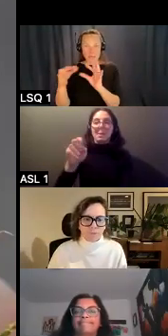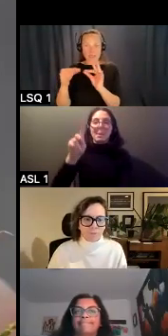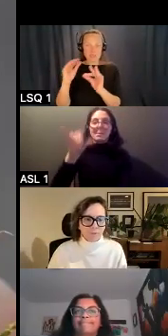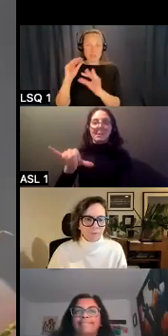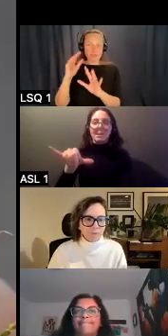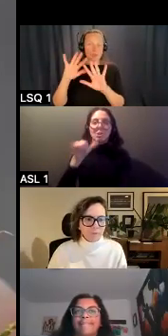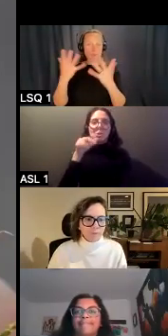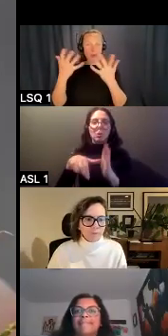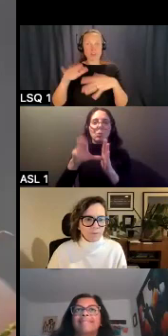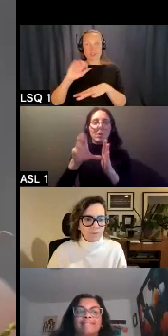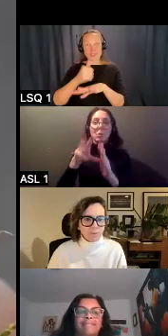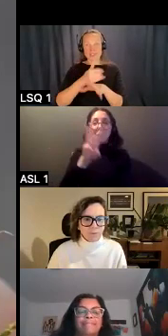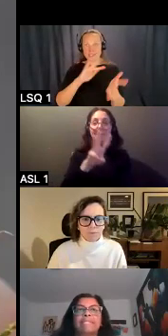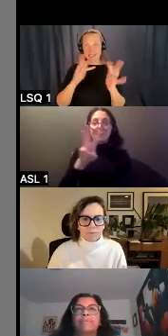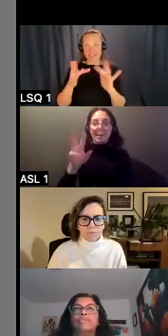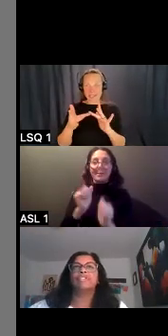review the website with you.